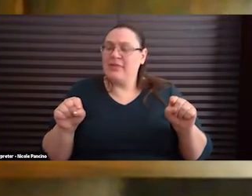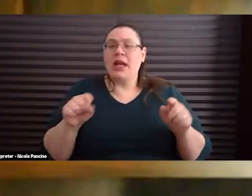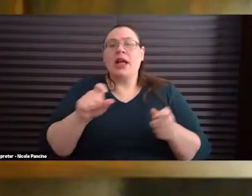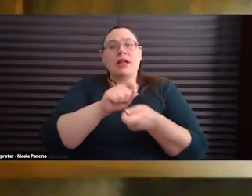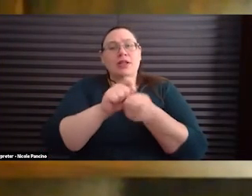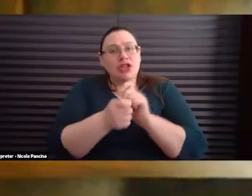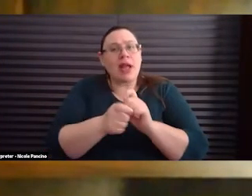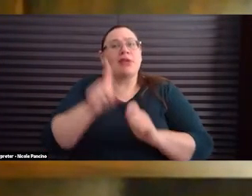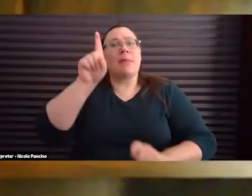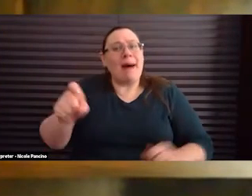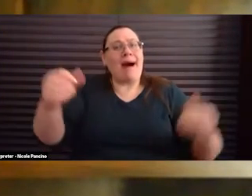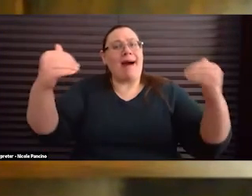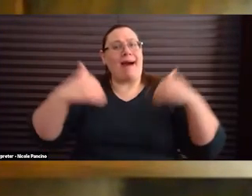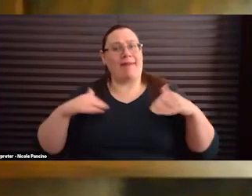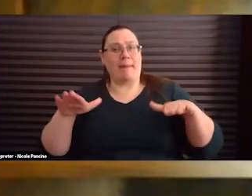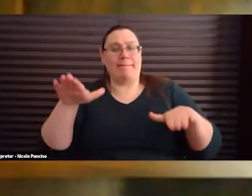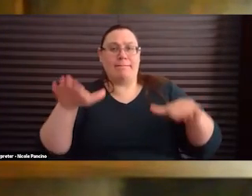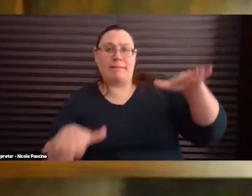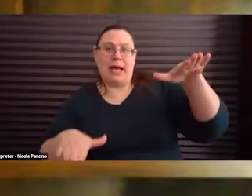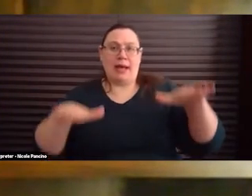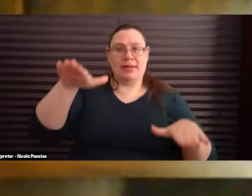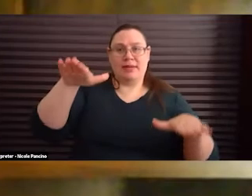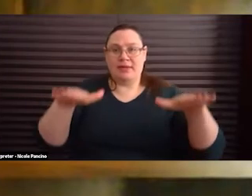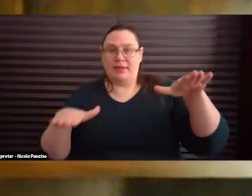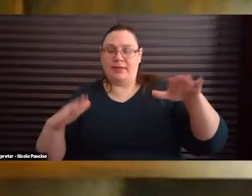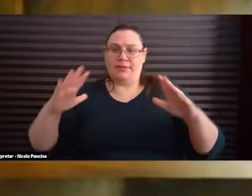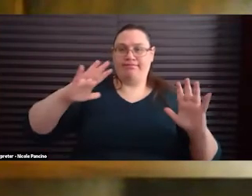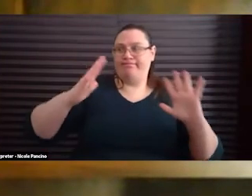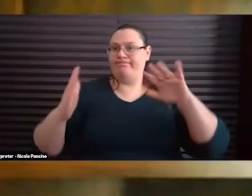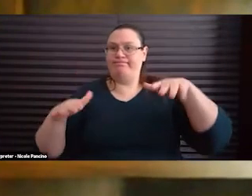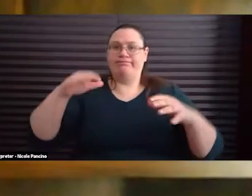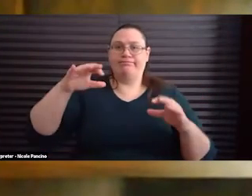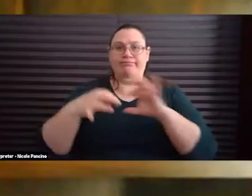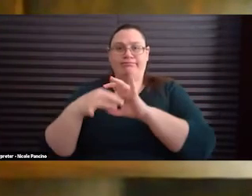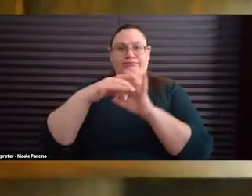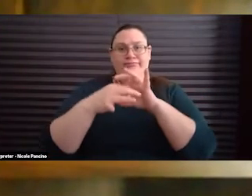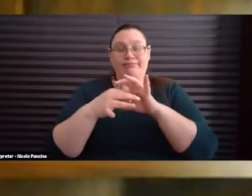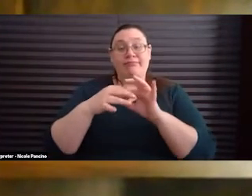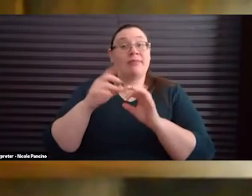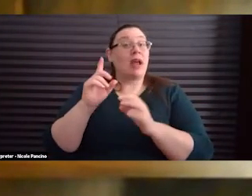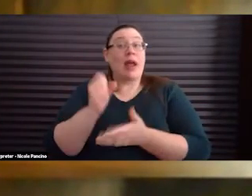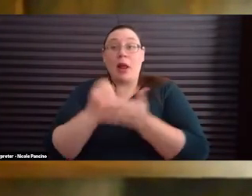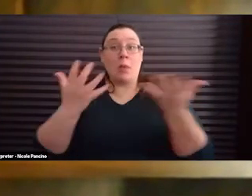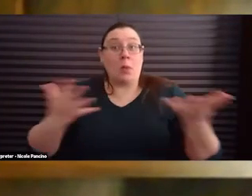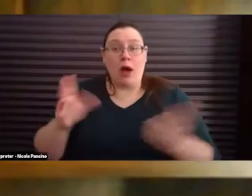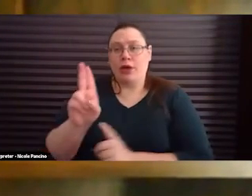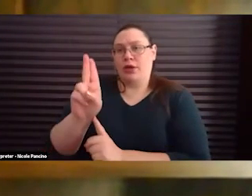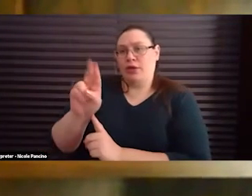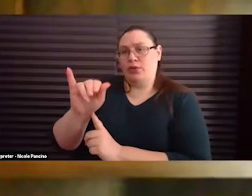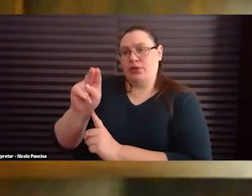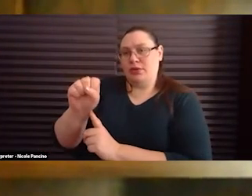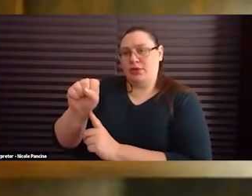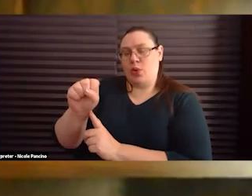have balance and countervailing forces. And this is where unions come into the picture. We serve as the watchdogs